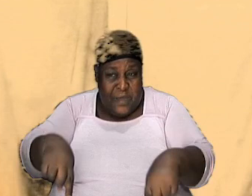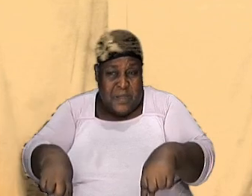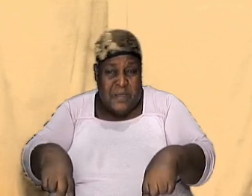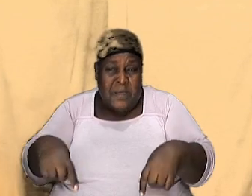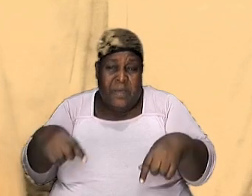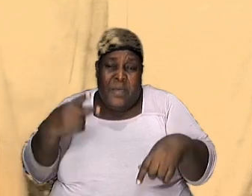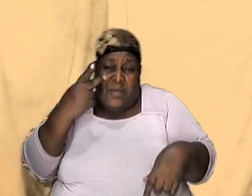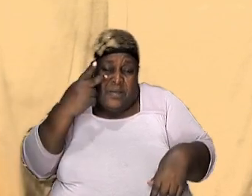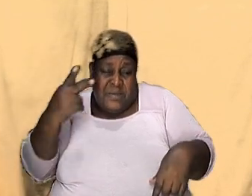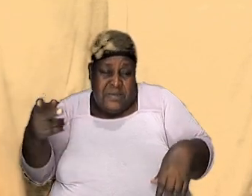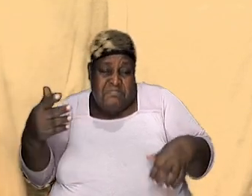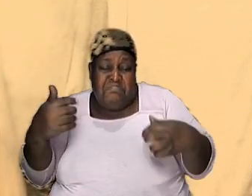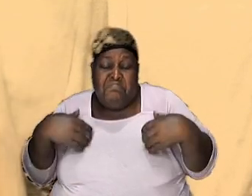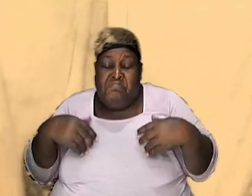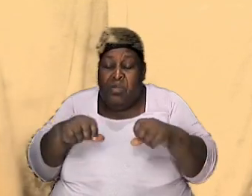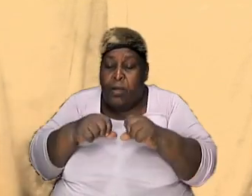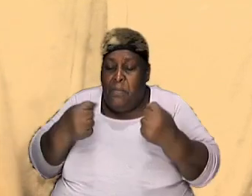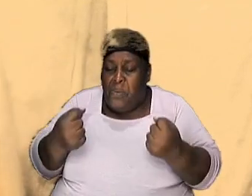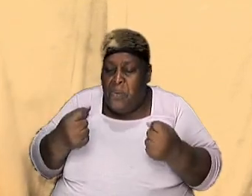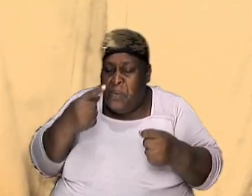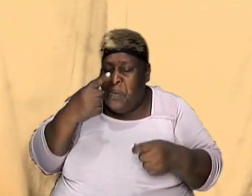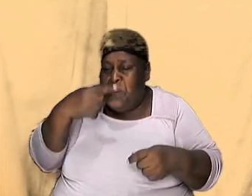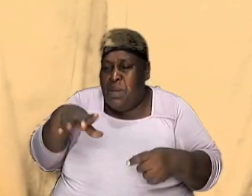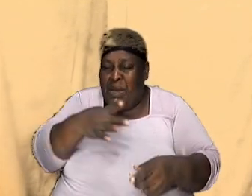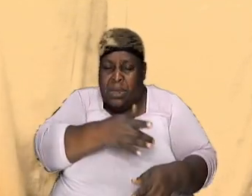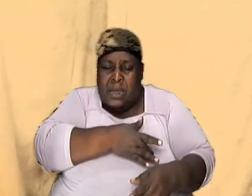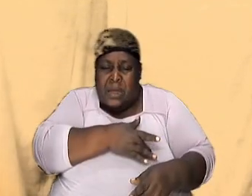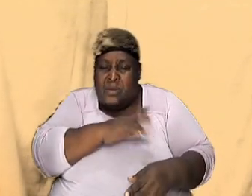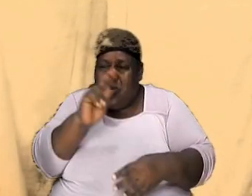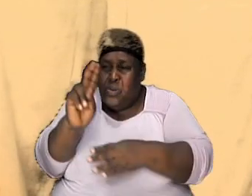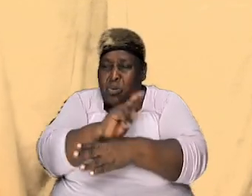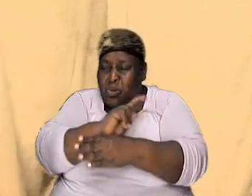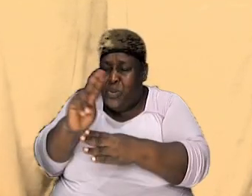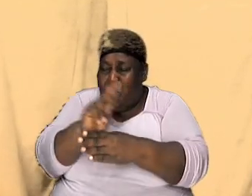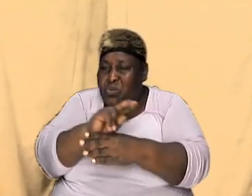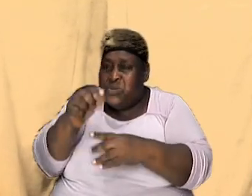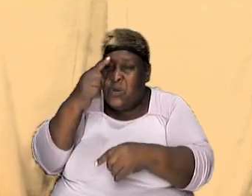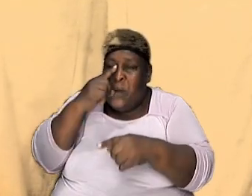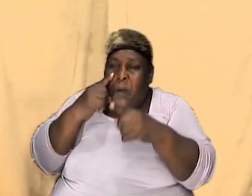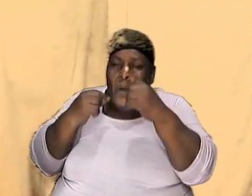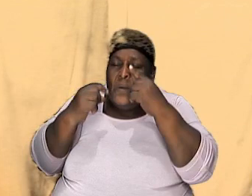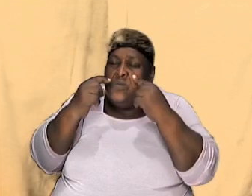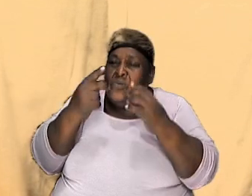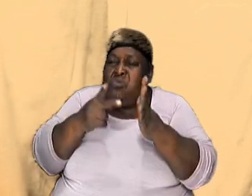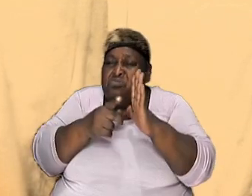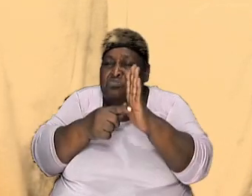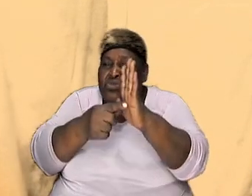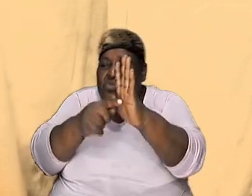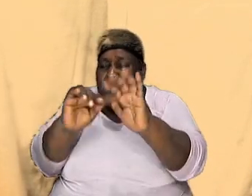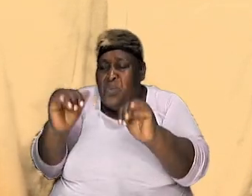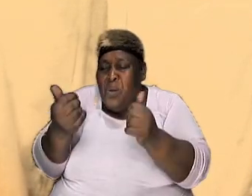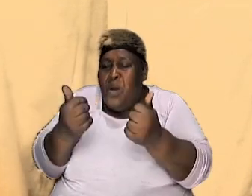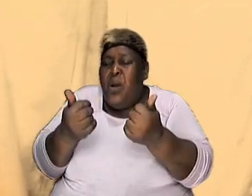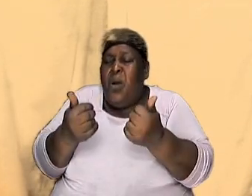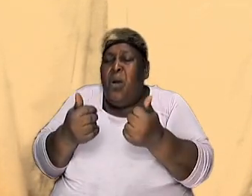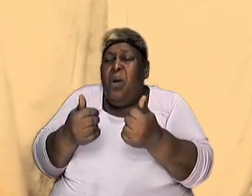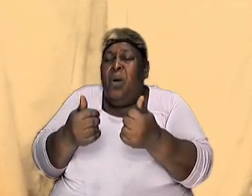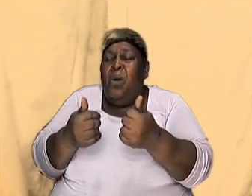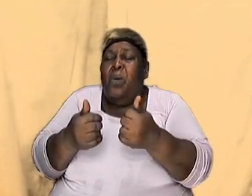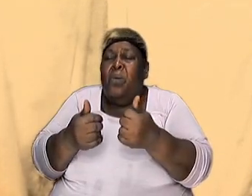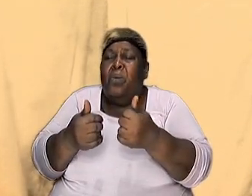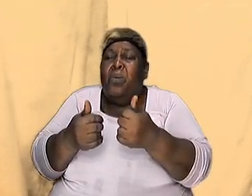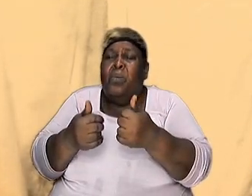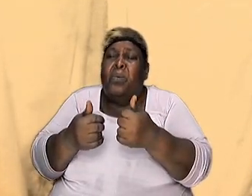willing to use her tears, amen, as to show how broken she was, amen. The Bible says